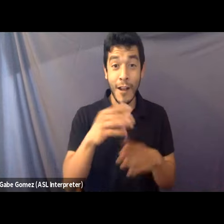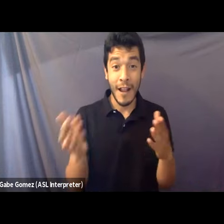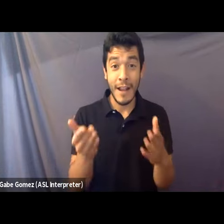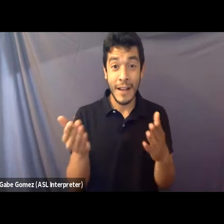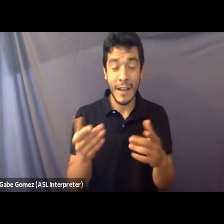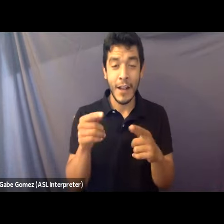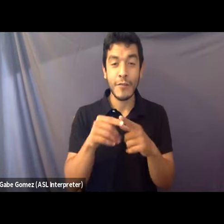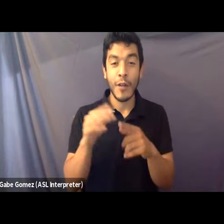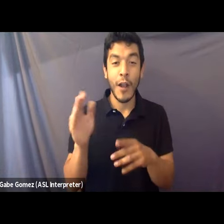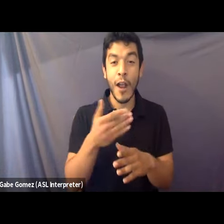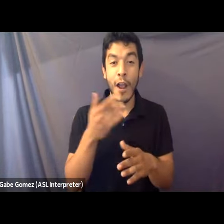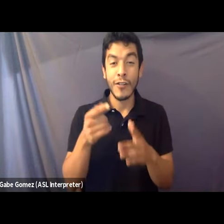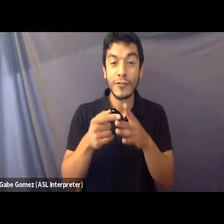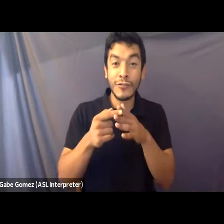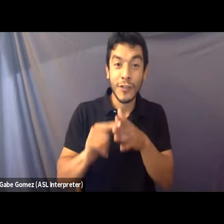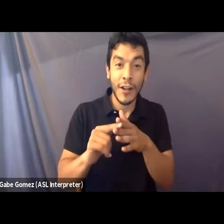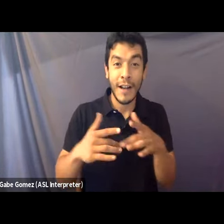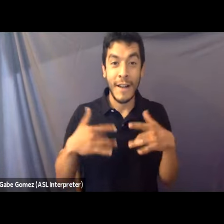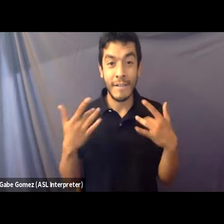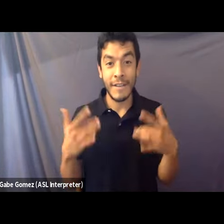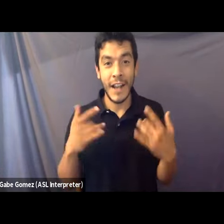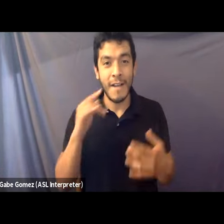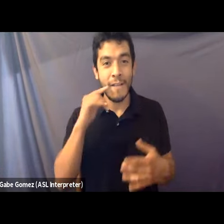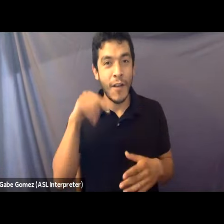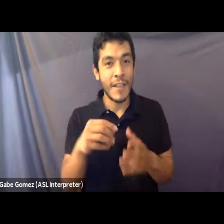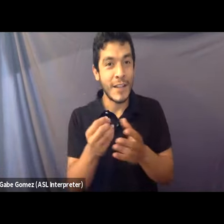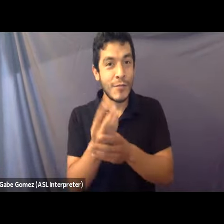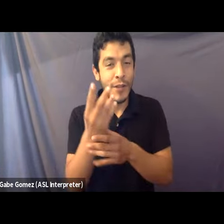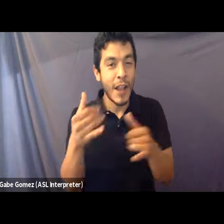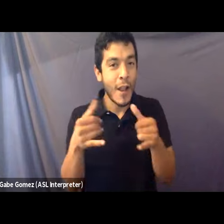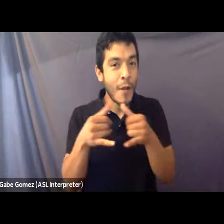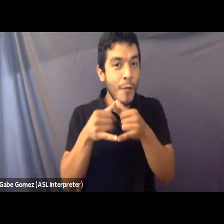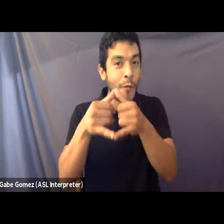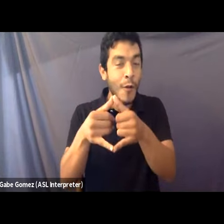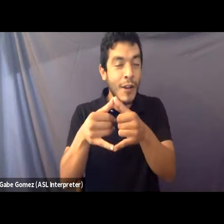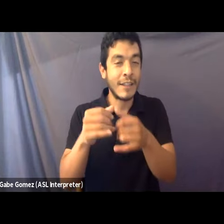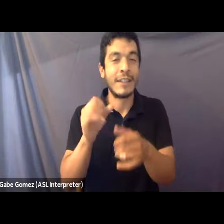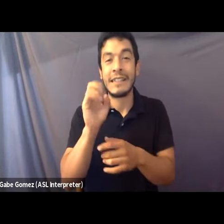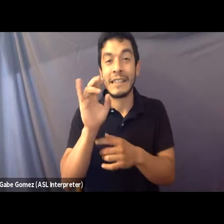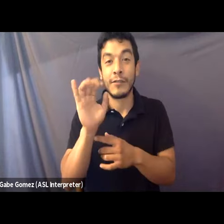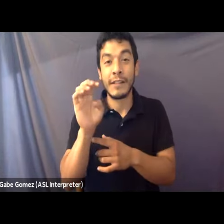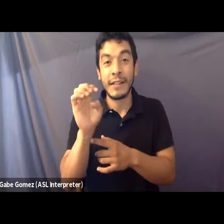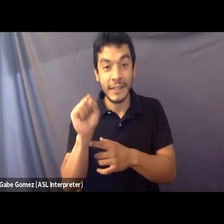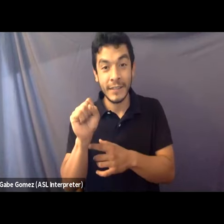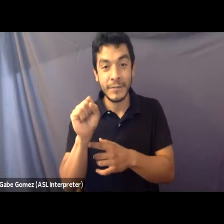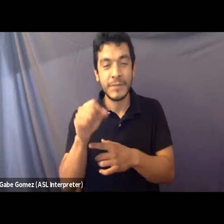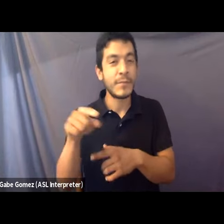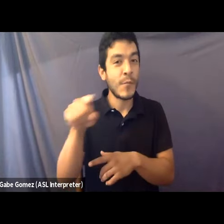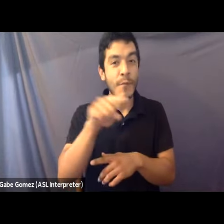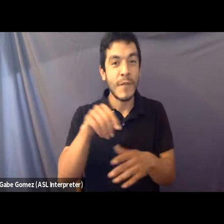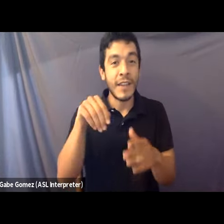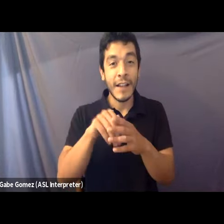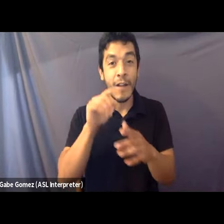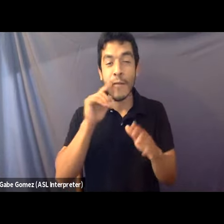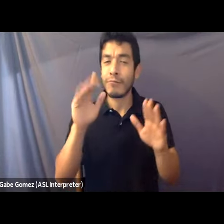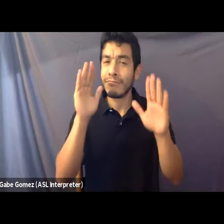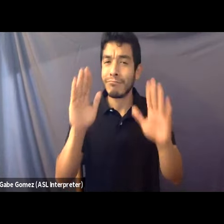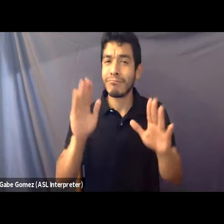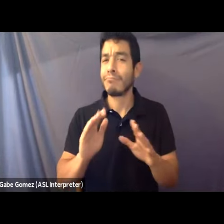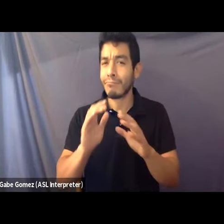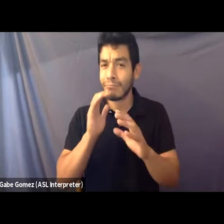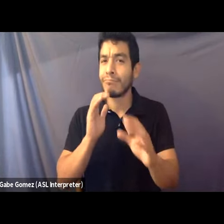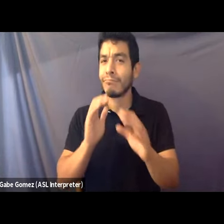kickoff event for this Springs Award Spotlight Series. You all are in for an amazing conversation, and